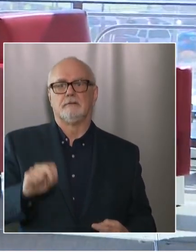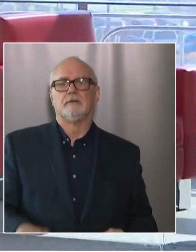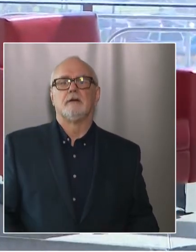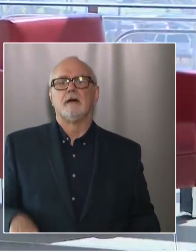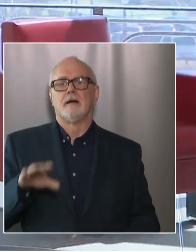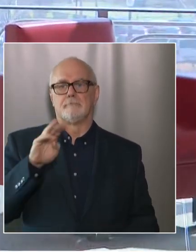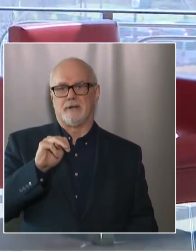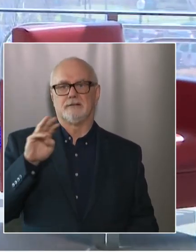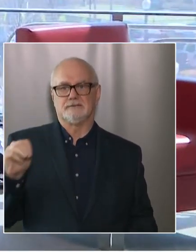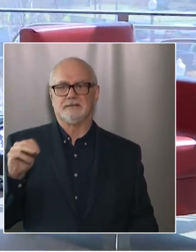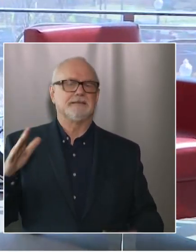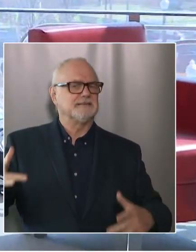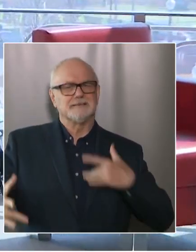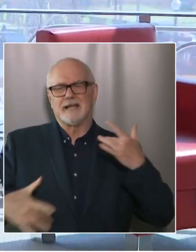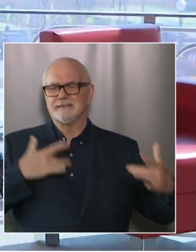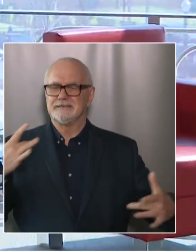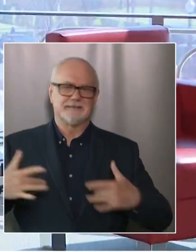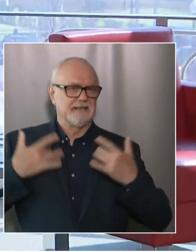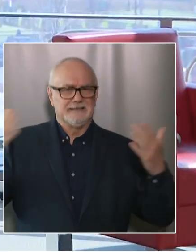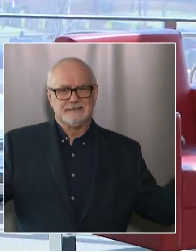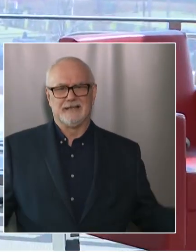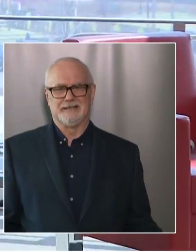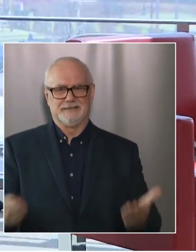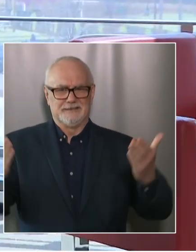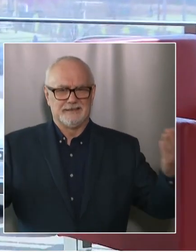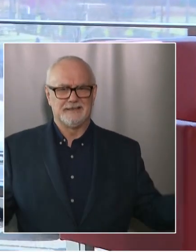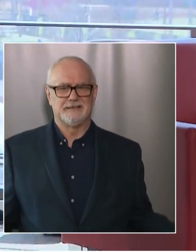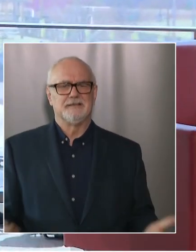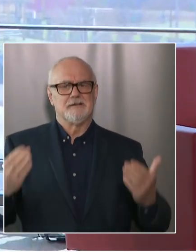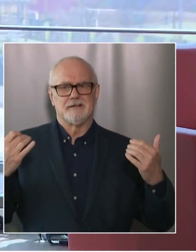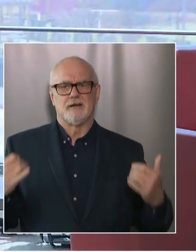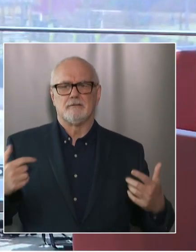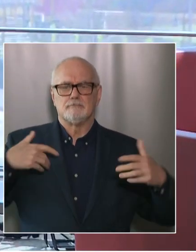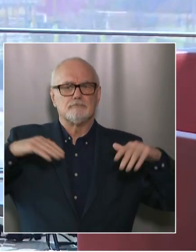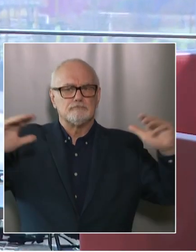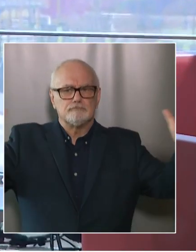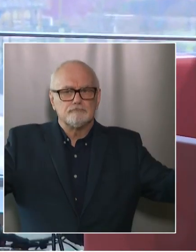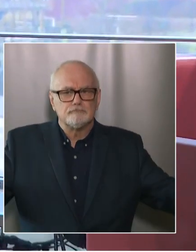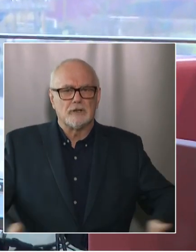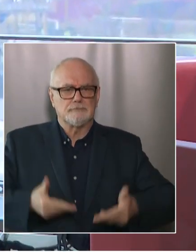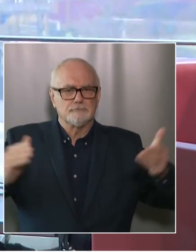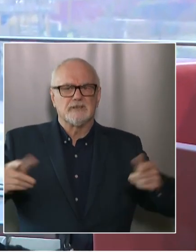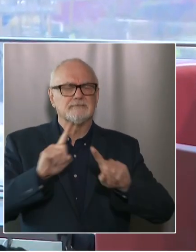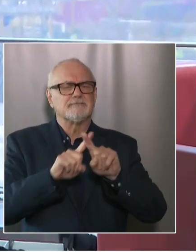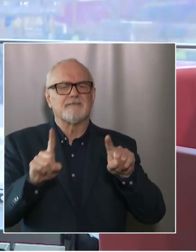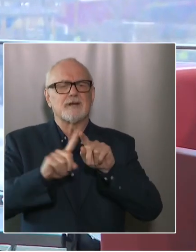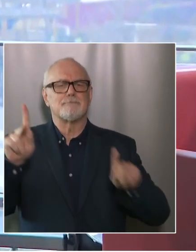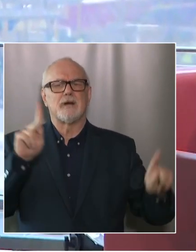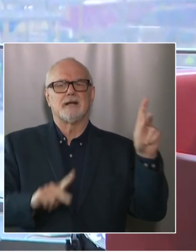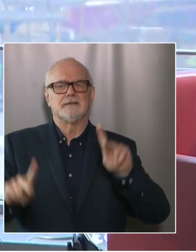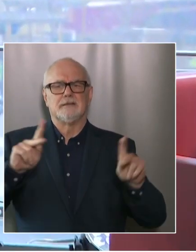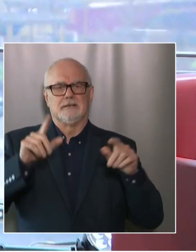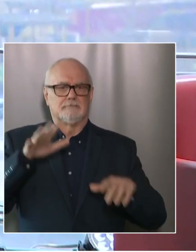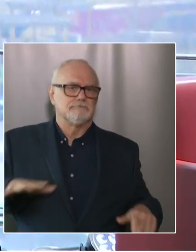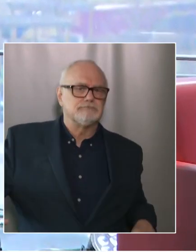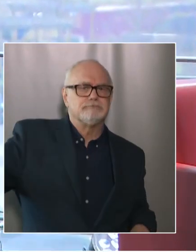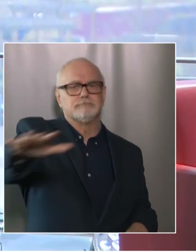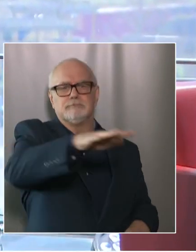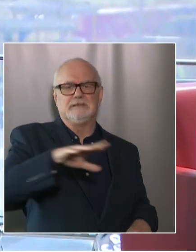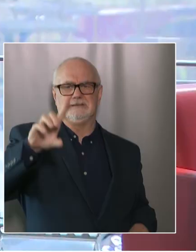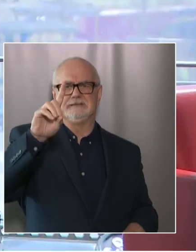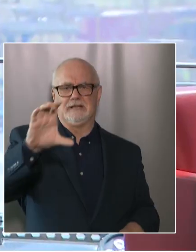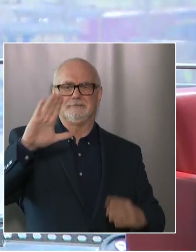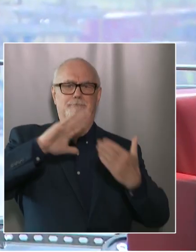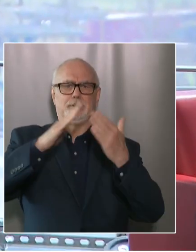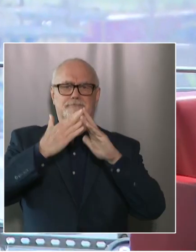entrant into the DC community, and that is Jason Sinha Raja, the president of